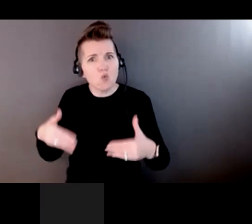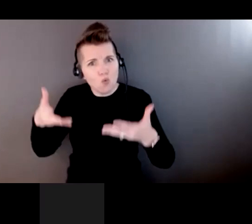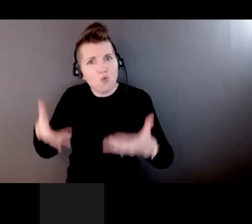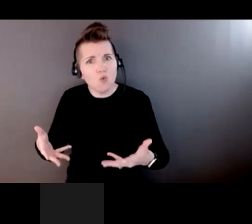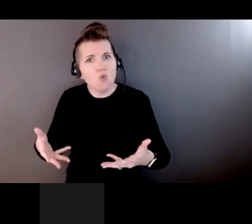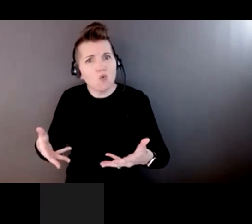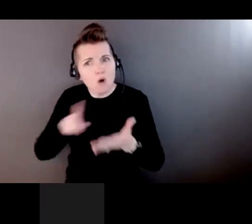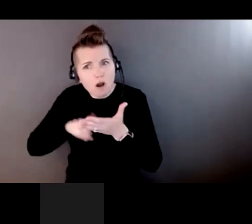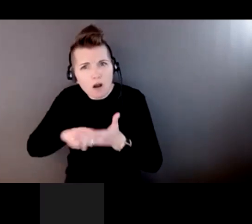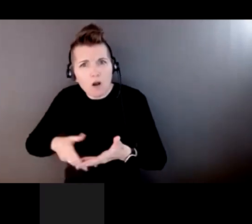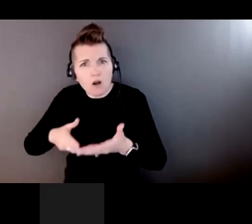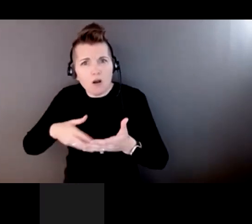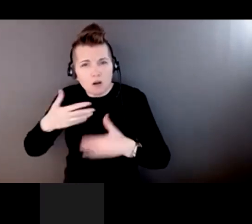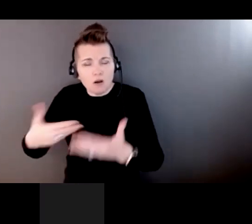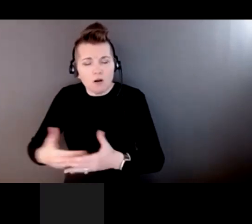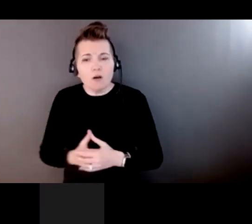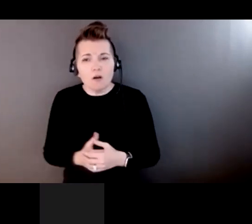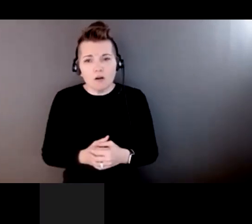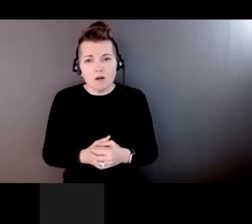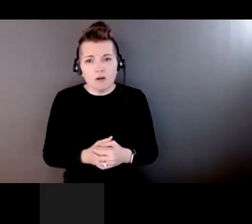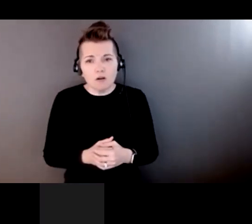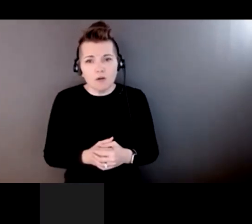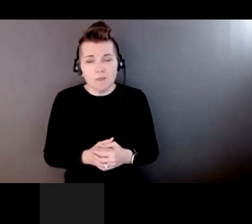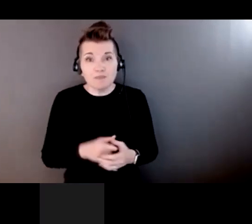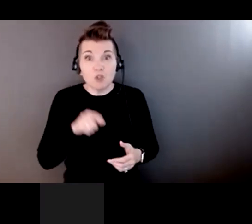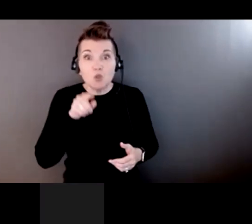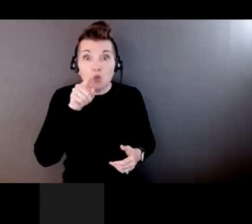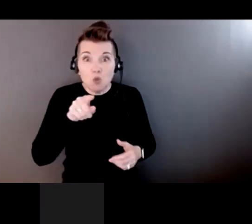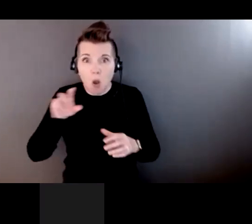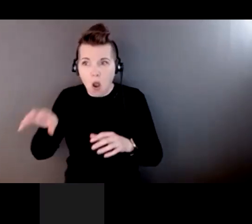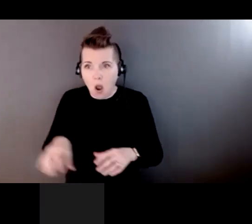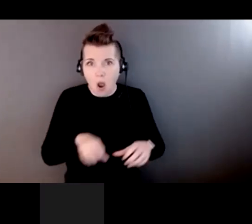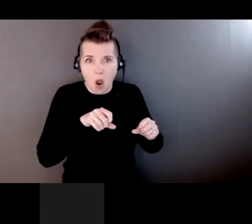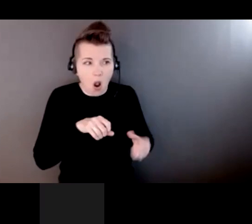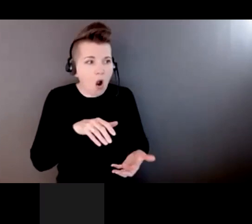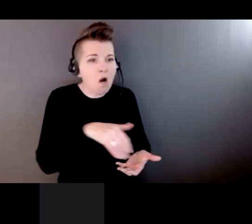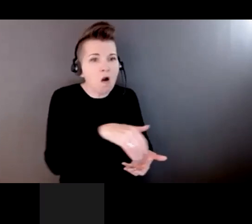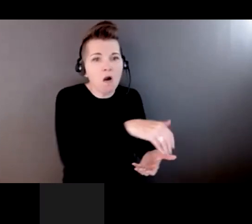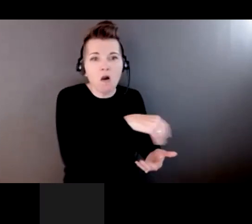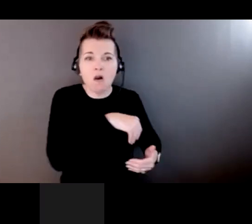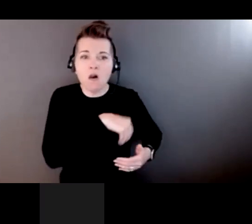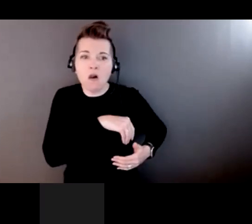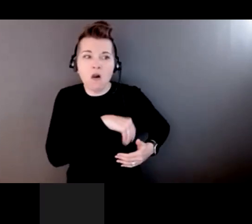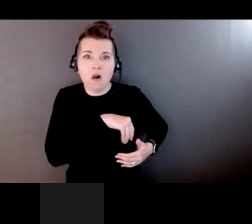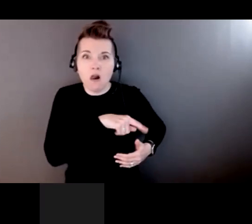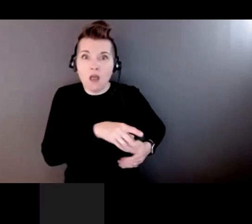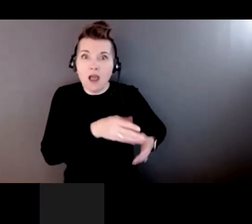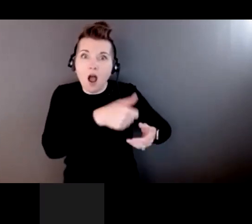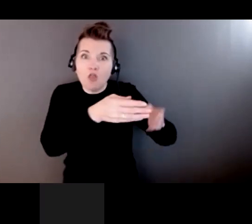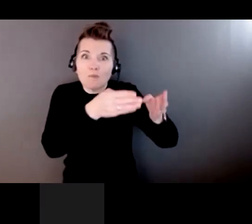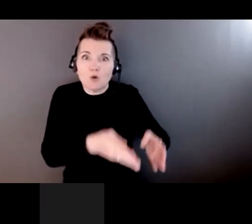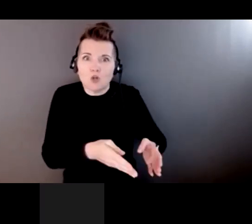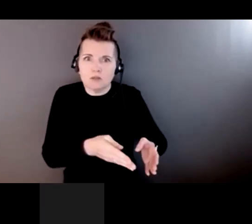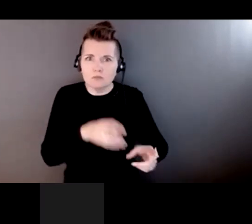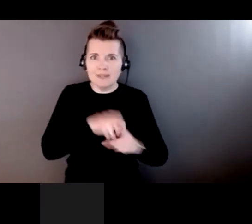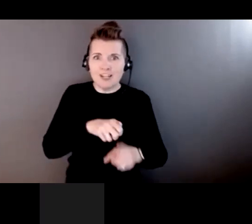Doing investigations can also place you in a situation of harm. The person catches you doing this, they may get angry or upset. And so